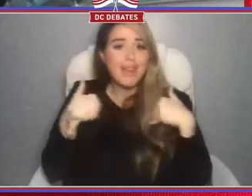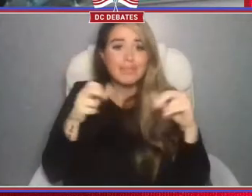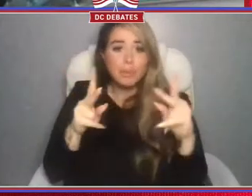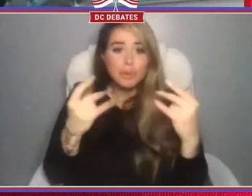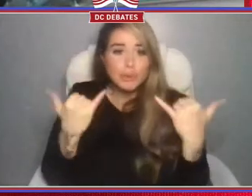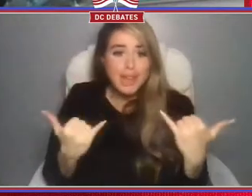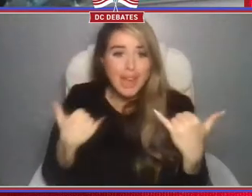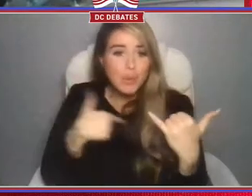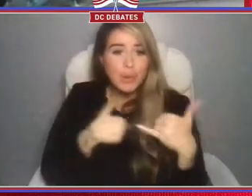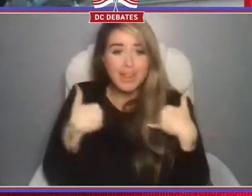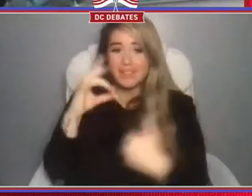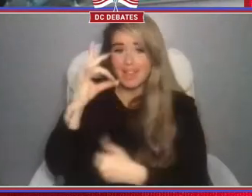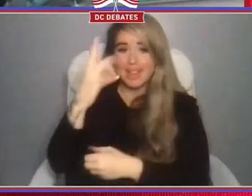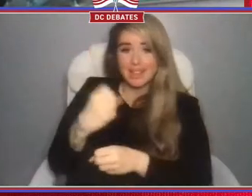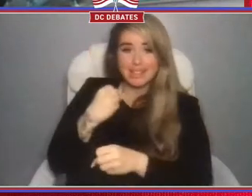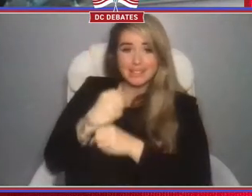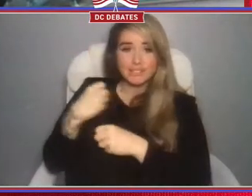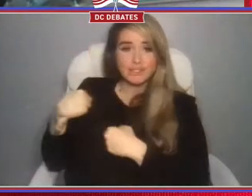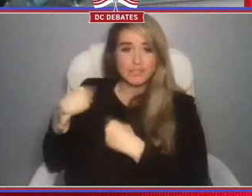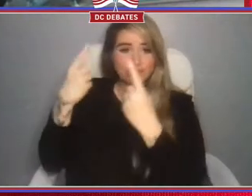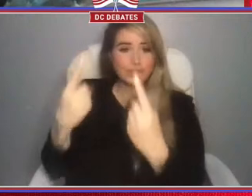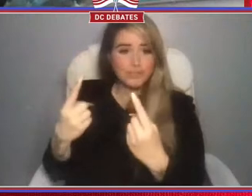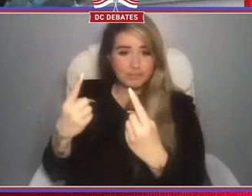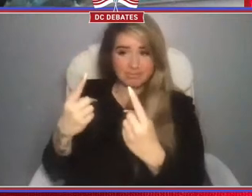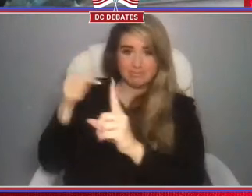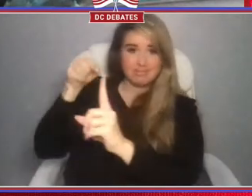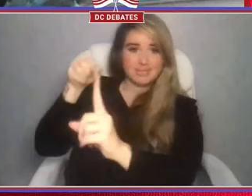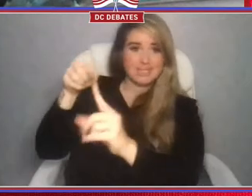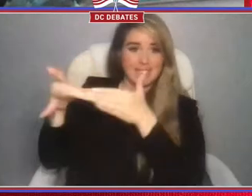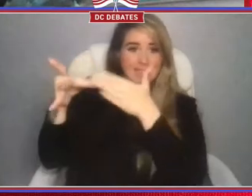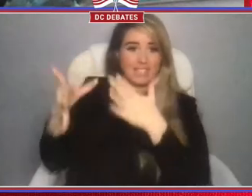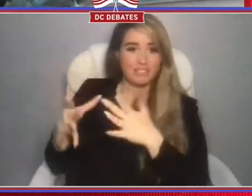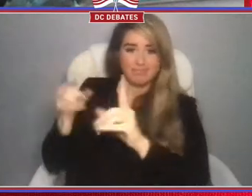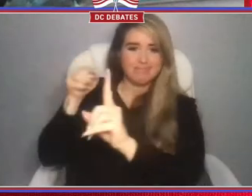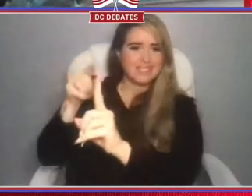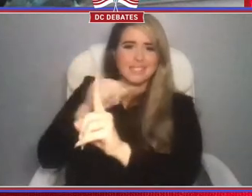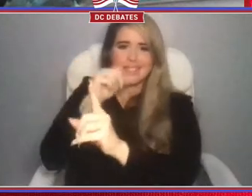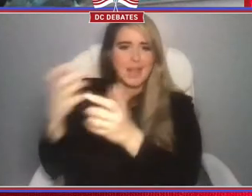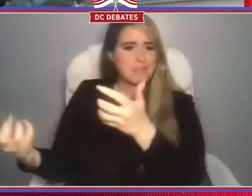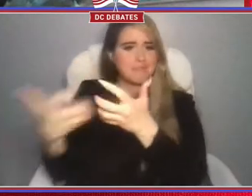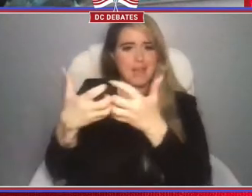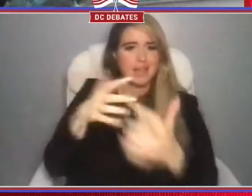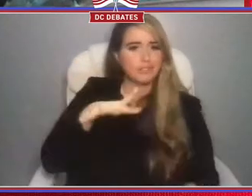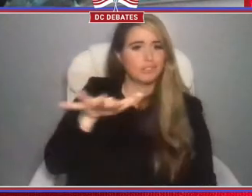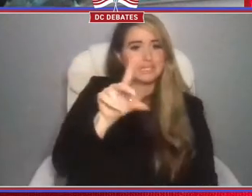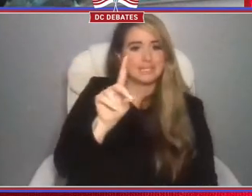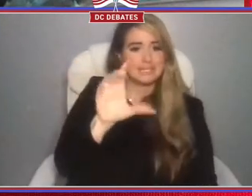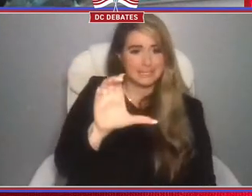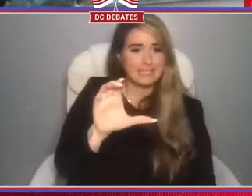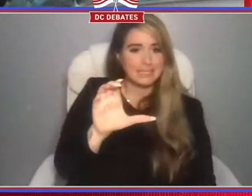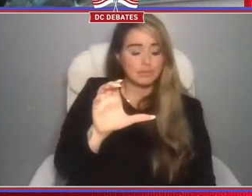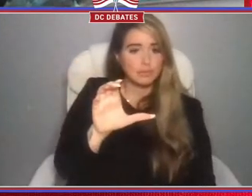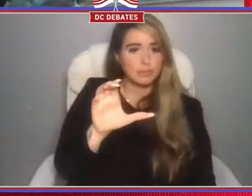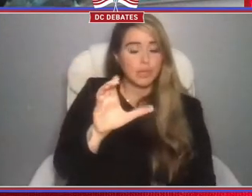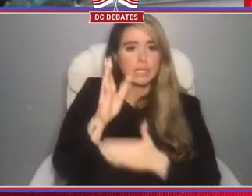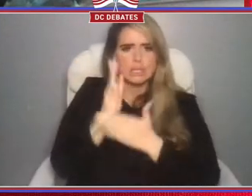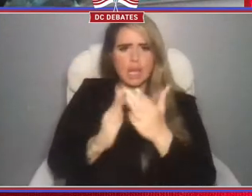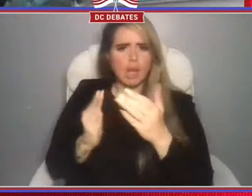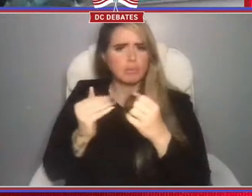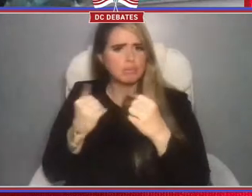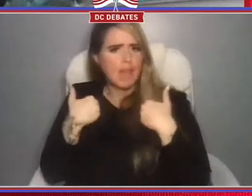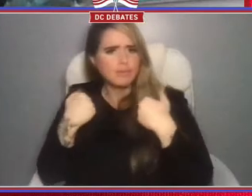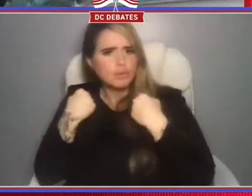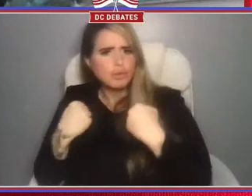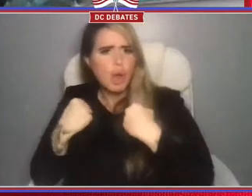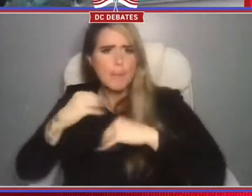of leadership that hasn't worked for all people in the District of Columbia. So I'm running with a strong platform and strong solution to help bring an